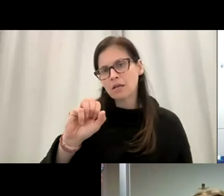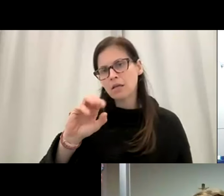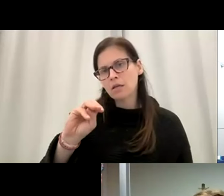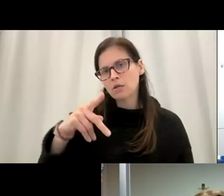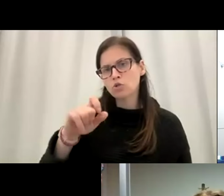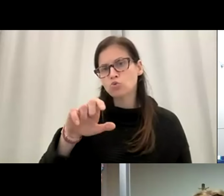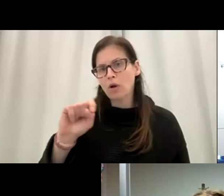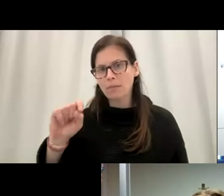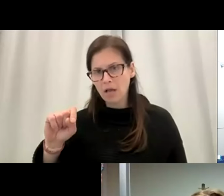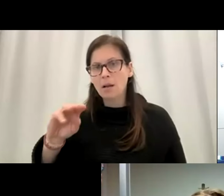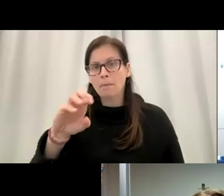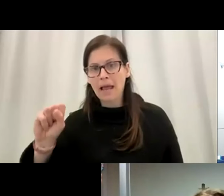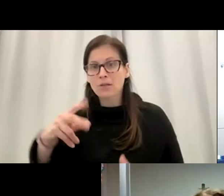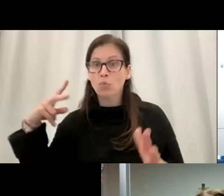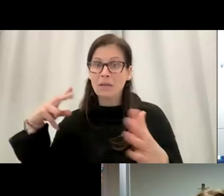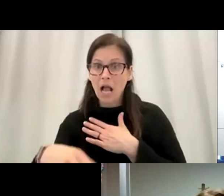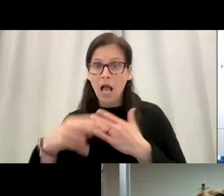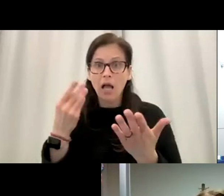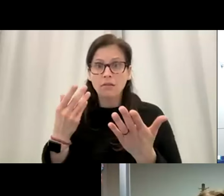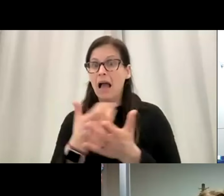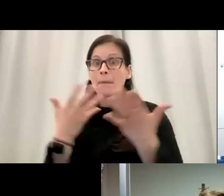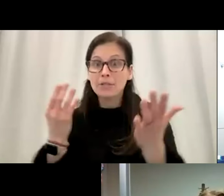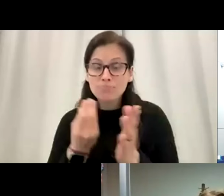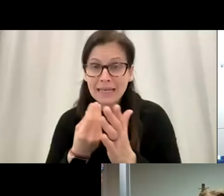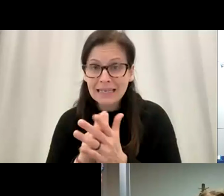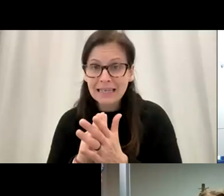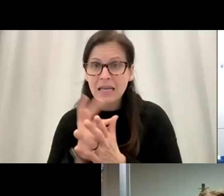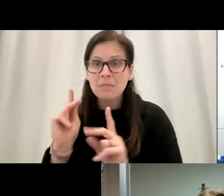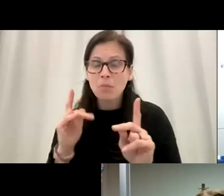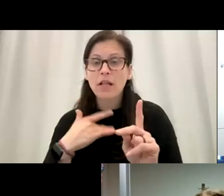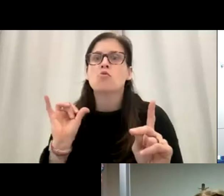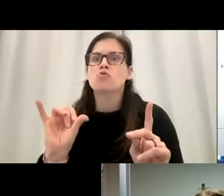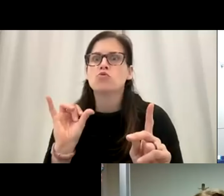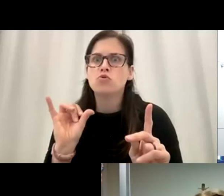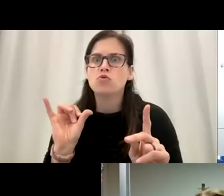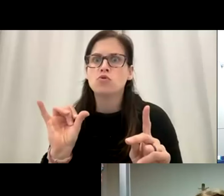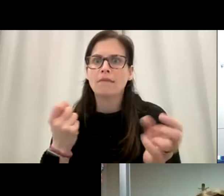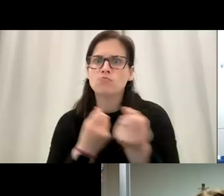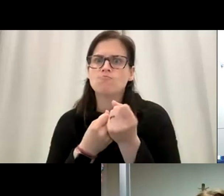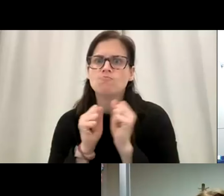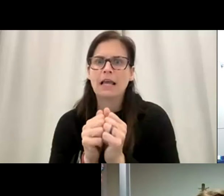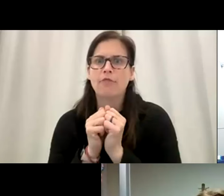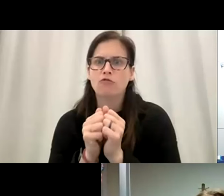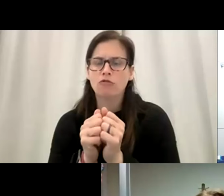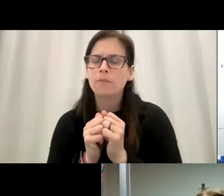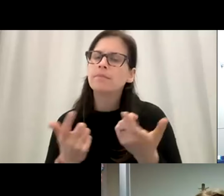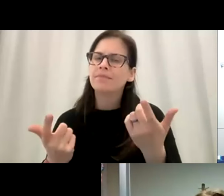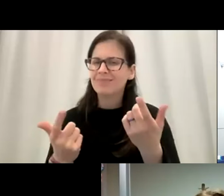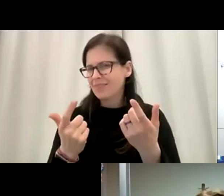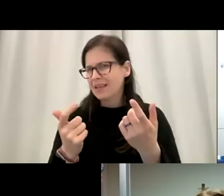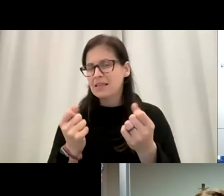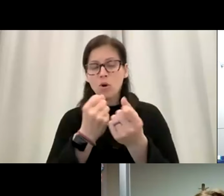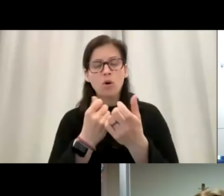X amount of money, that really mobilizes folks. So to whatever extent data can be part of your